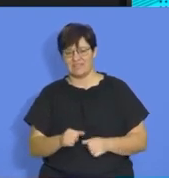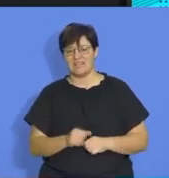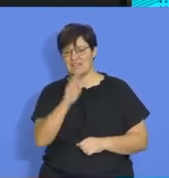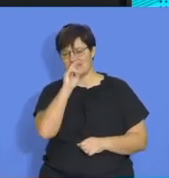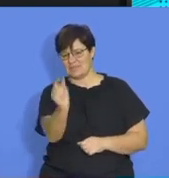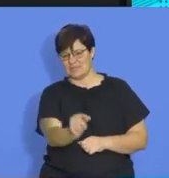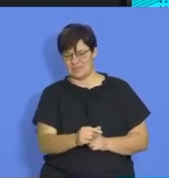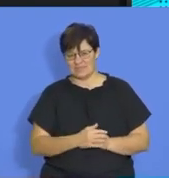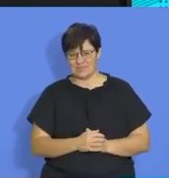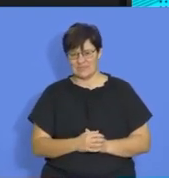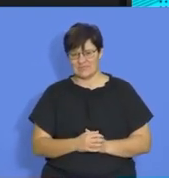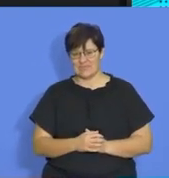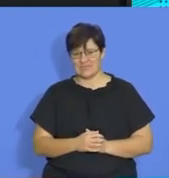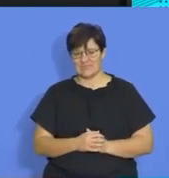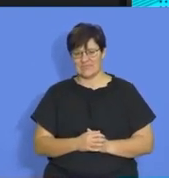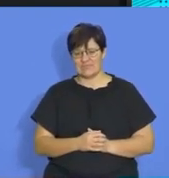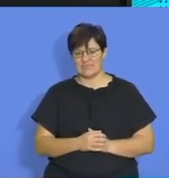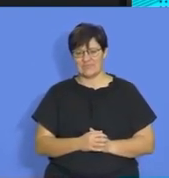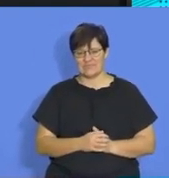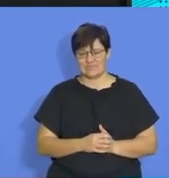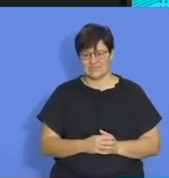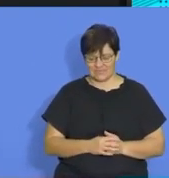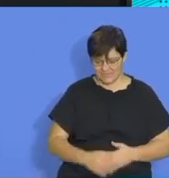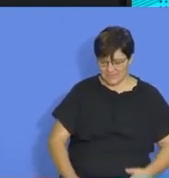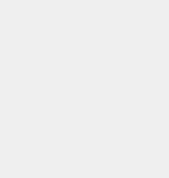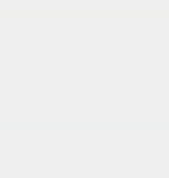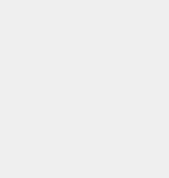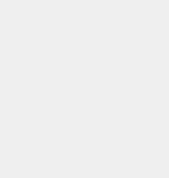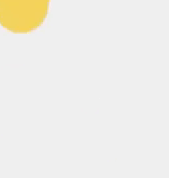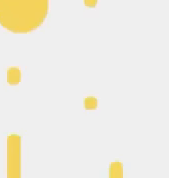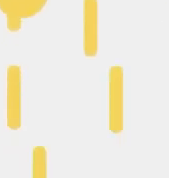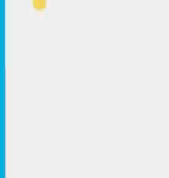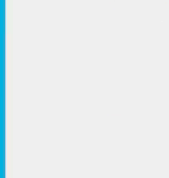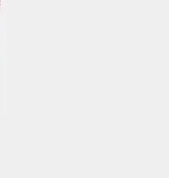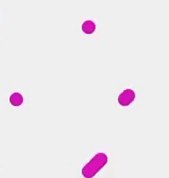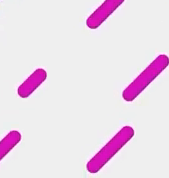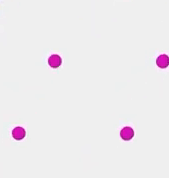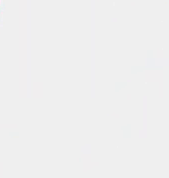last bit, and yeah, we'll take it from there. I'll see you guys in a bit.